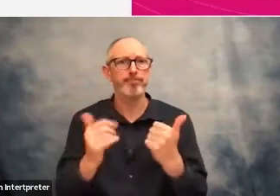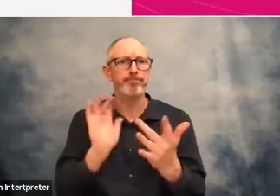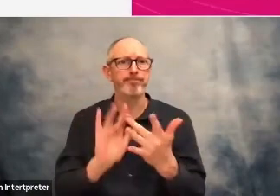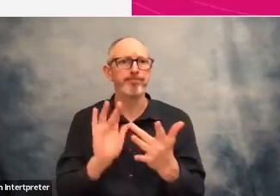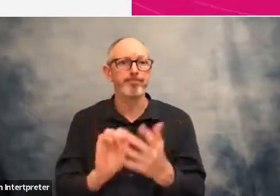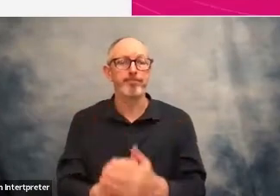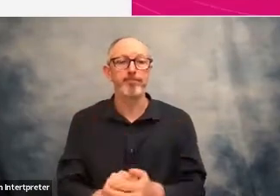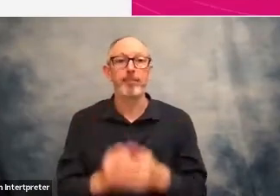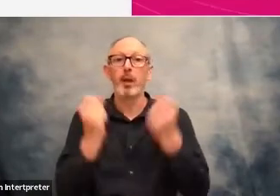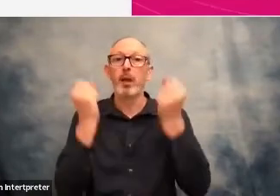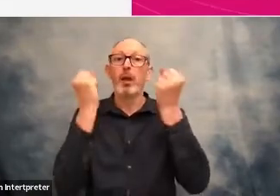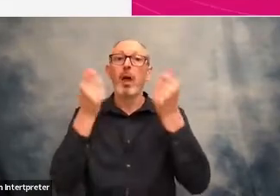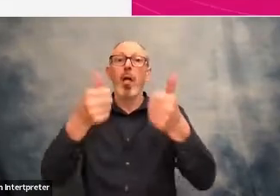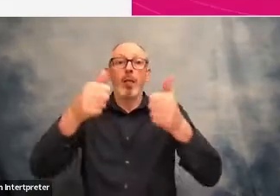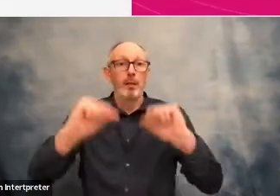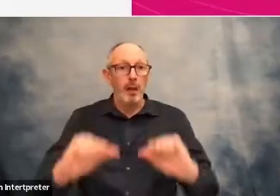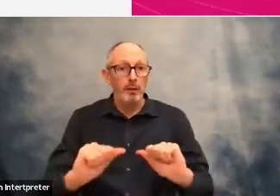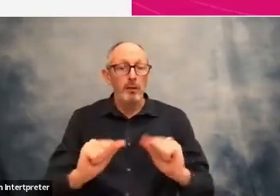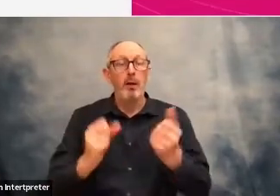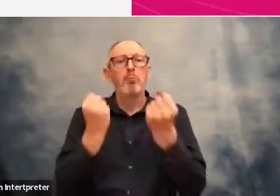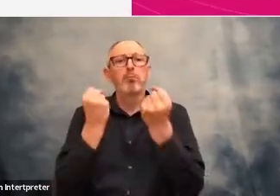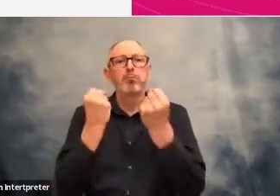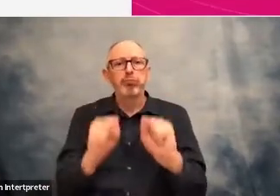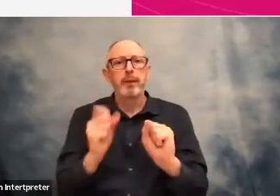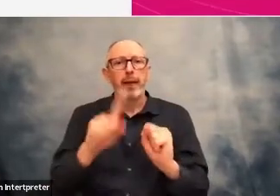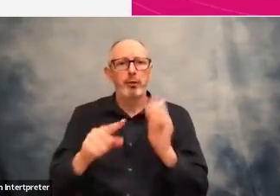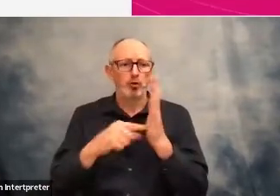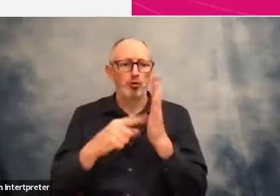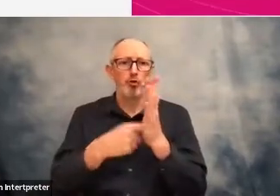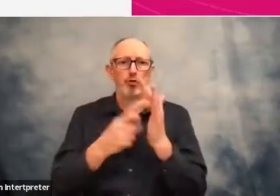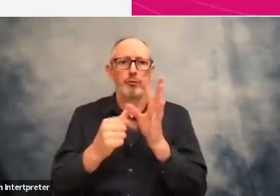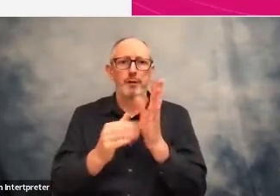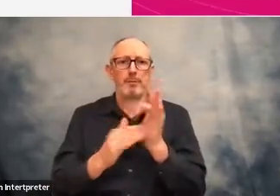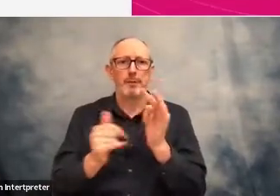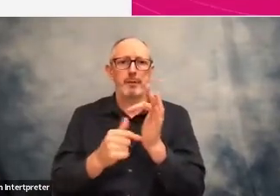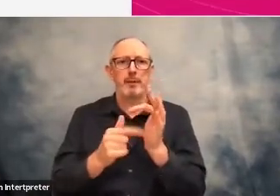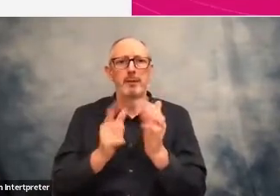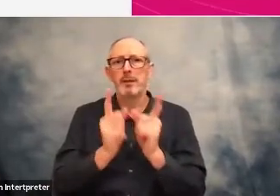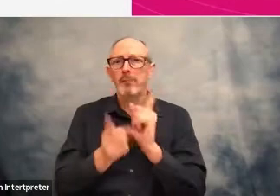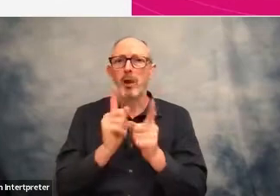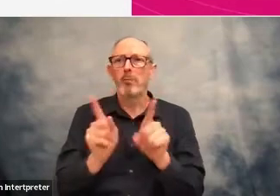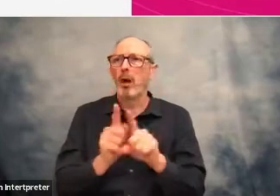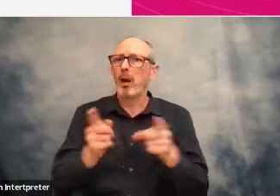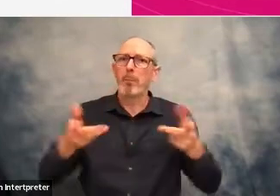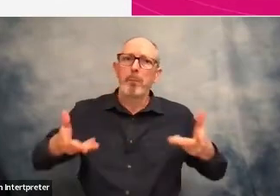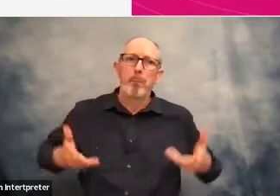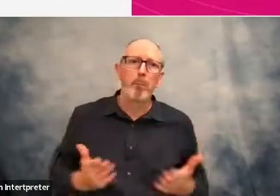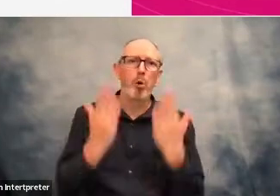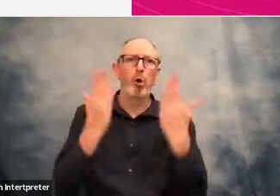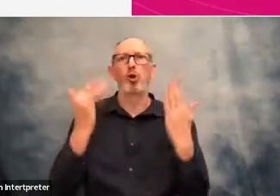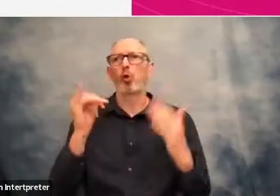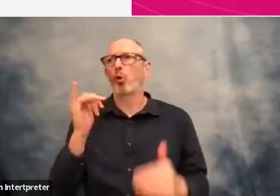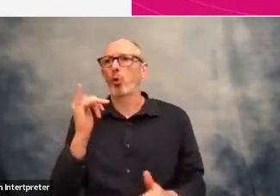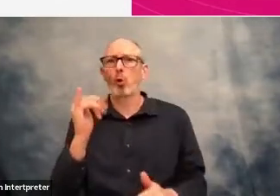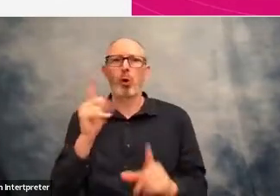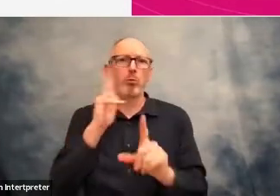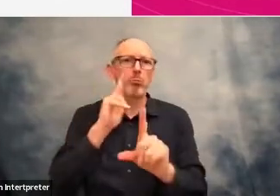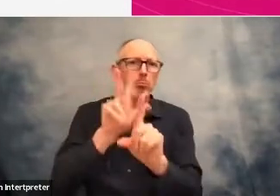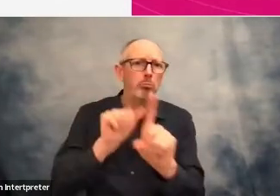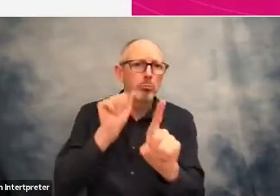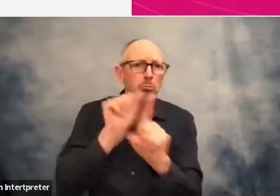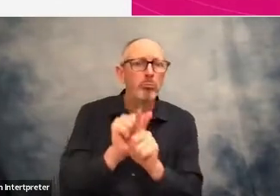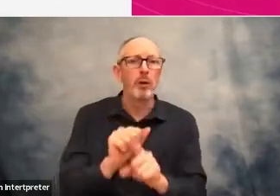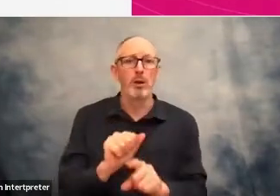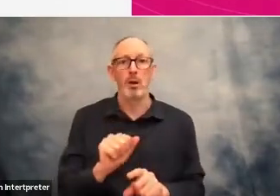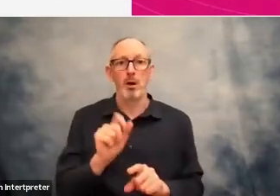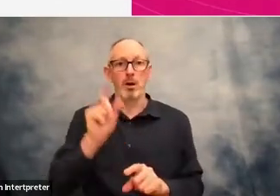the most consequential moments in disability aren't the everyday ones. They're singular, a birth, a diagnosis. The questions these founders are asking is